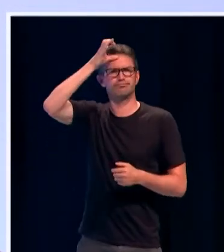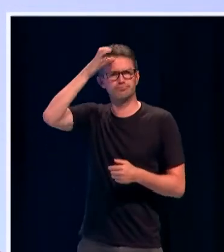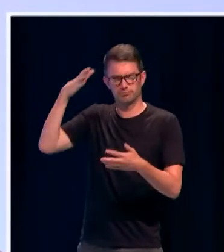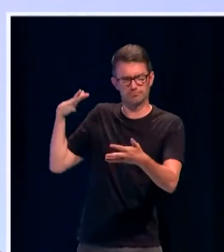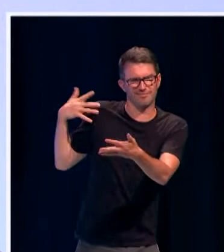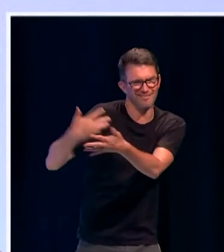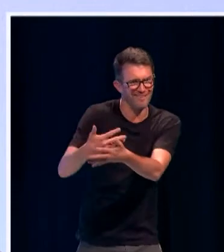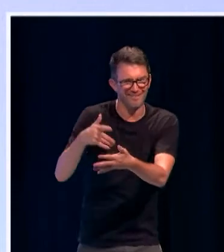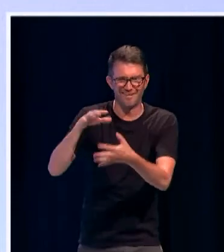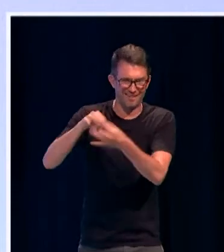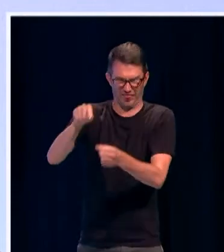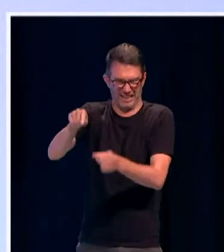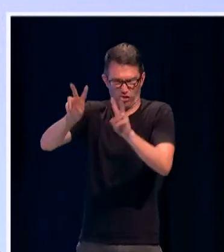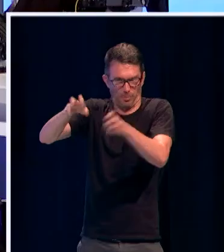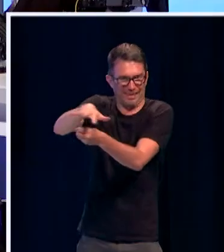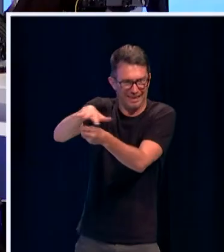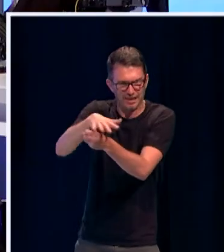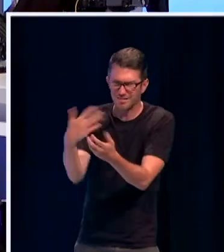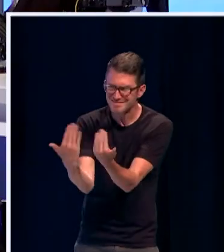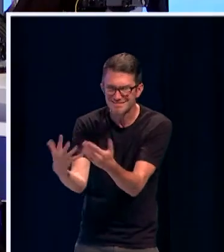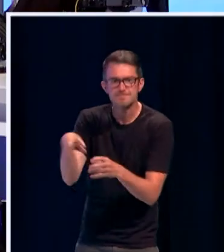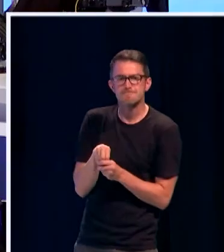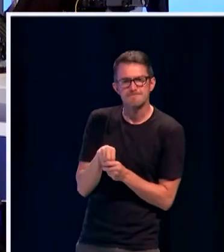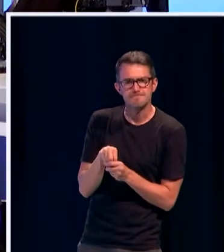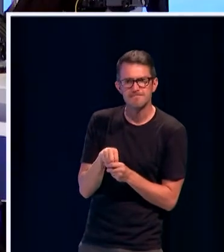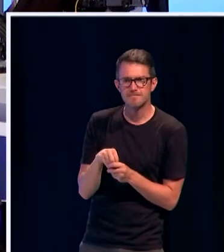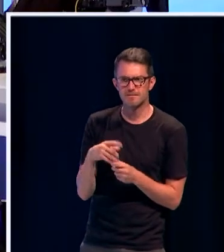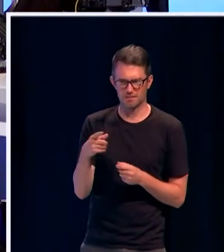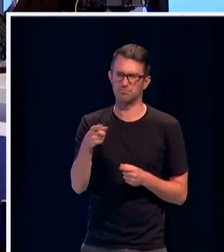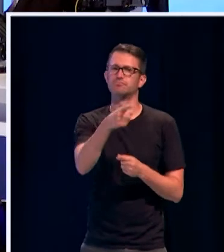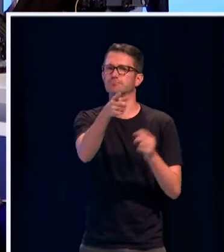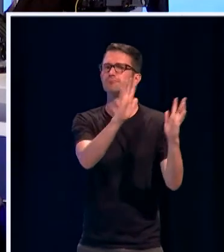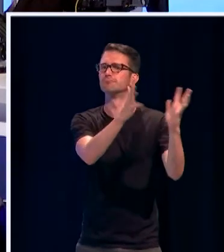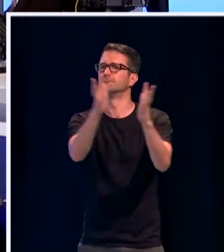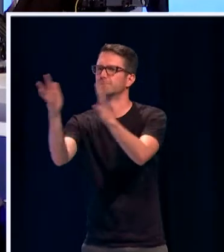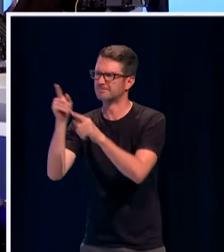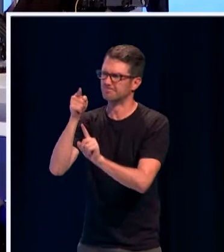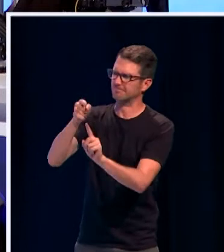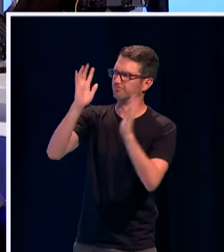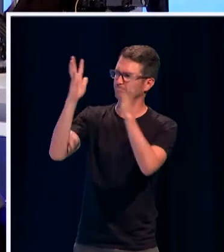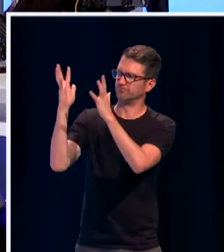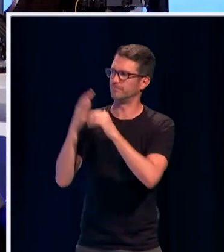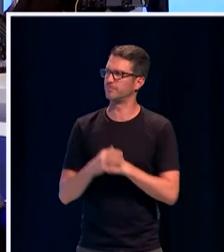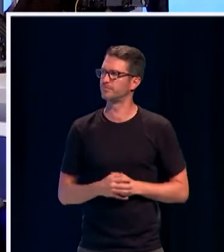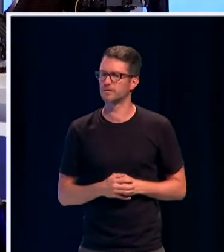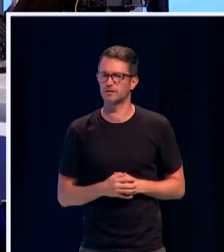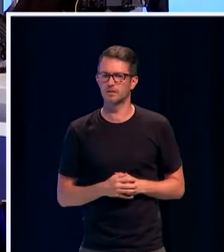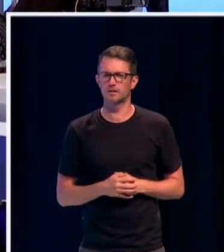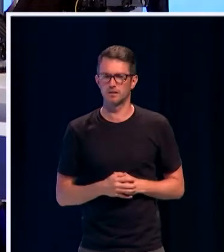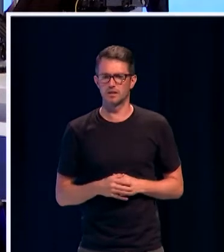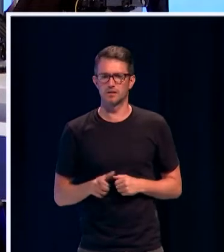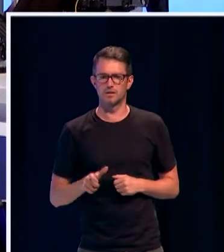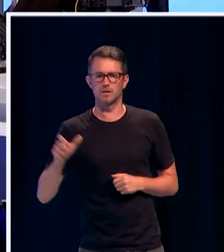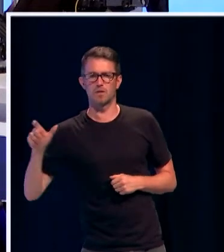Yeah. Any reflection? Yeah, Michele? Yeah, just I want to add another point. Government need to allocate a budget,